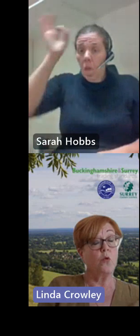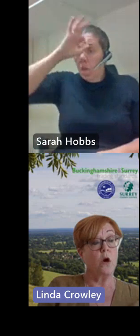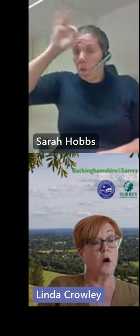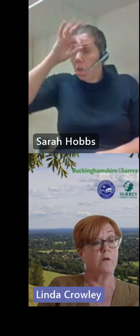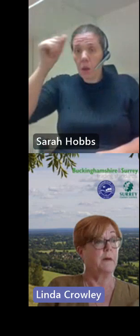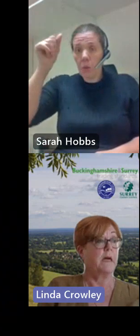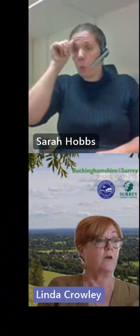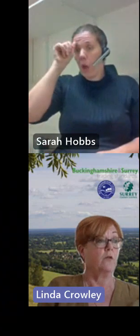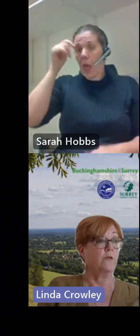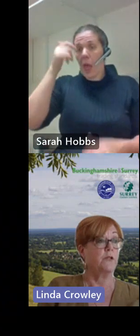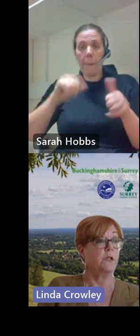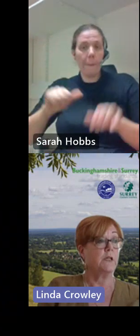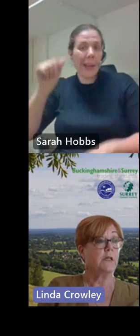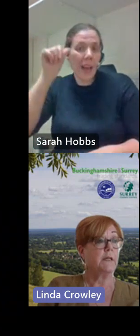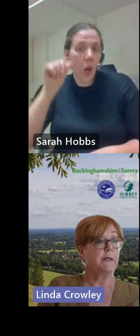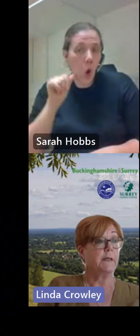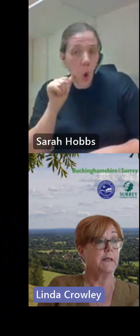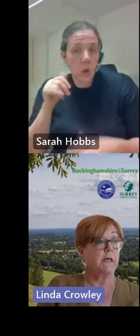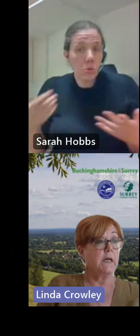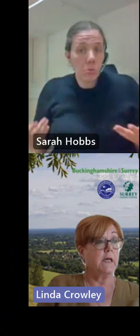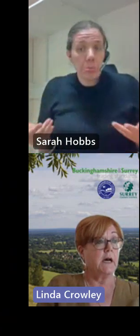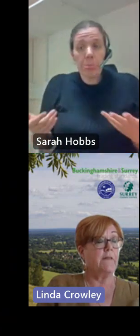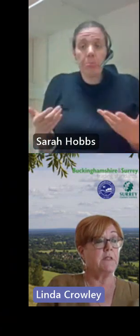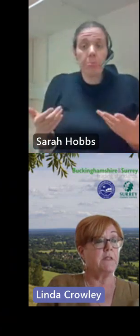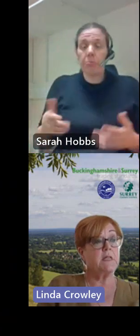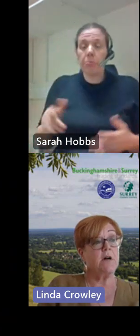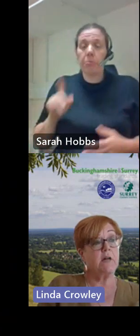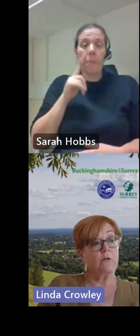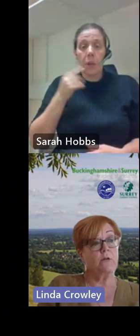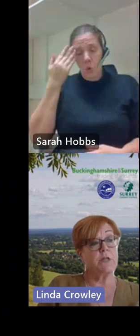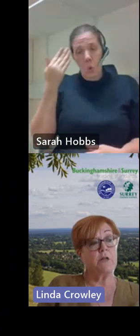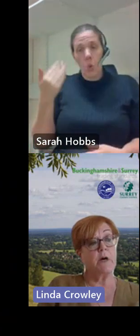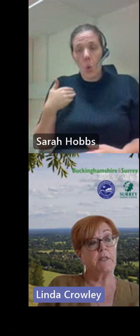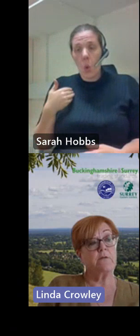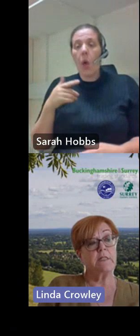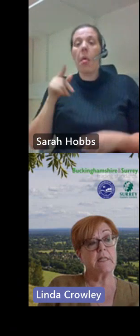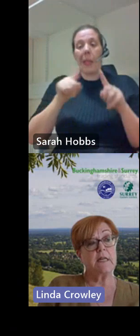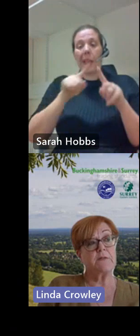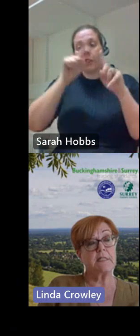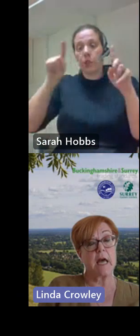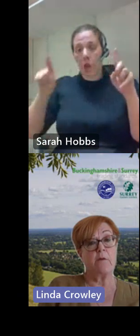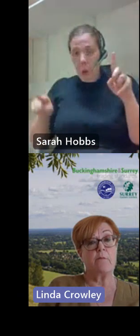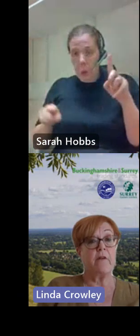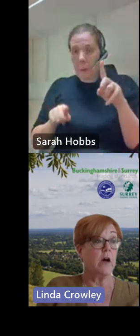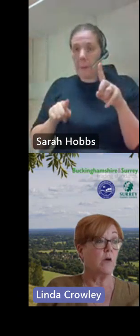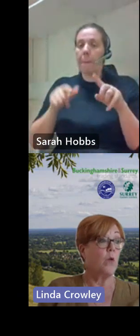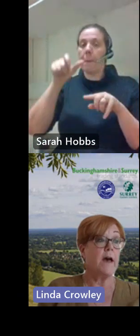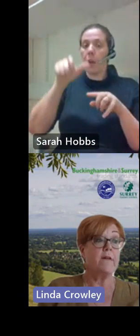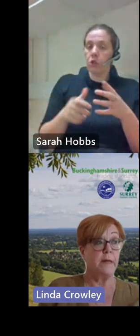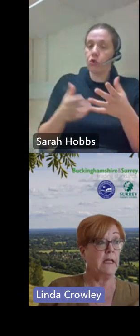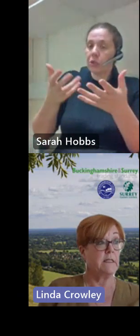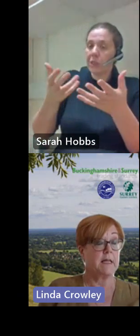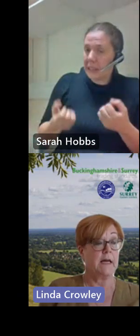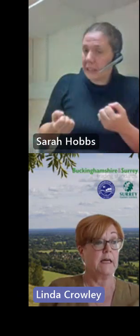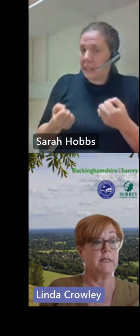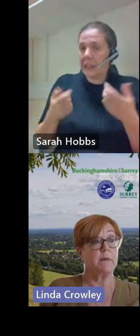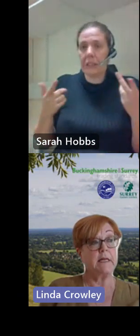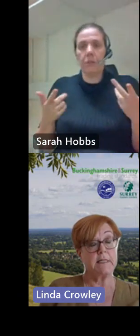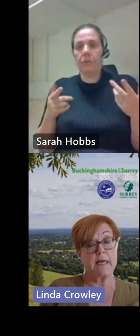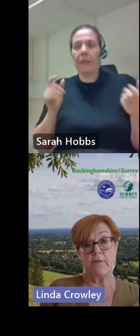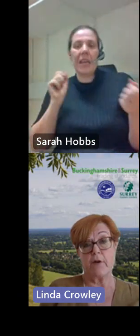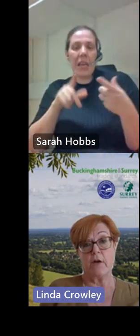conned or are being conned. And there's a cycle. So the person receives a scam via whatever means